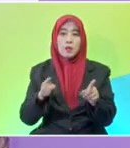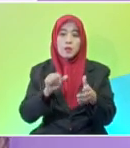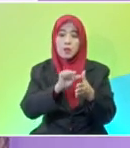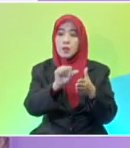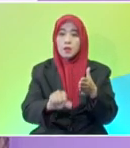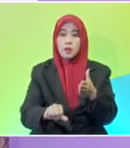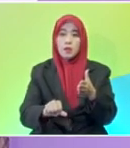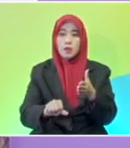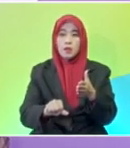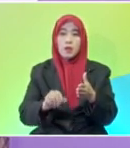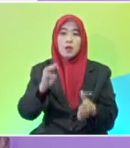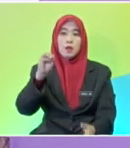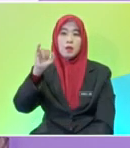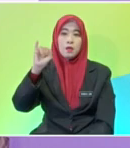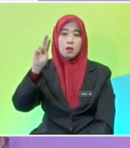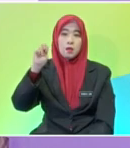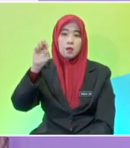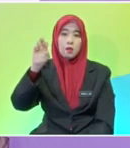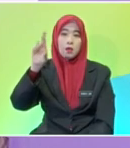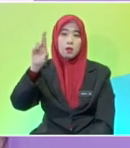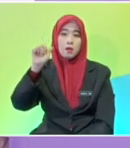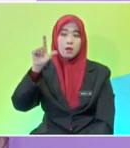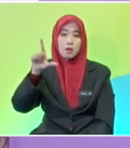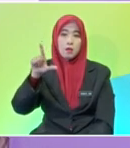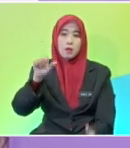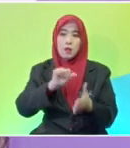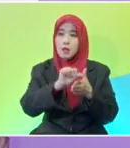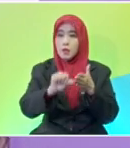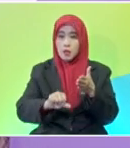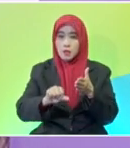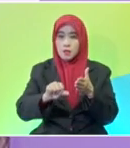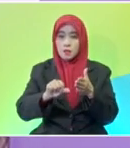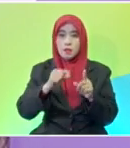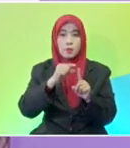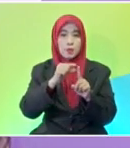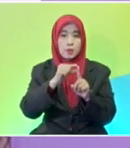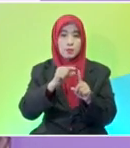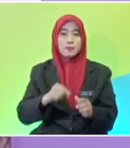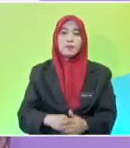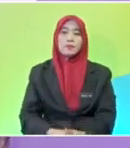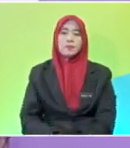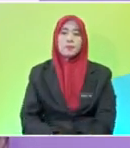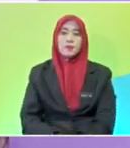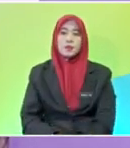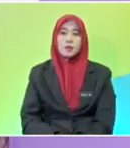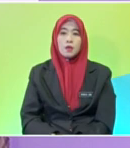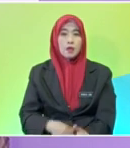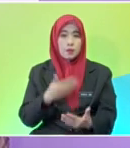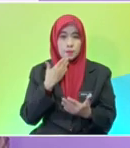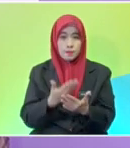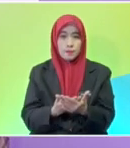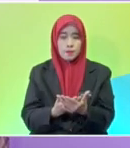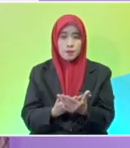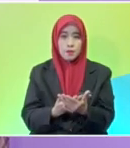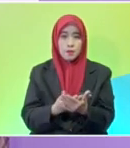is minerals. Because that's the last one, so that's all I can think of right now. Alright.